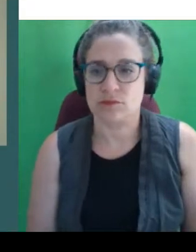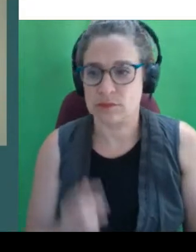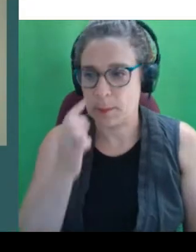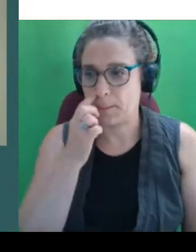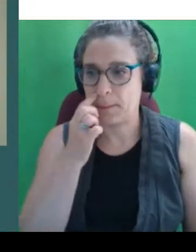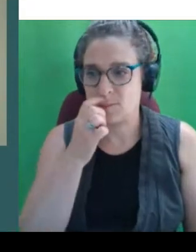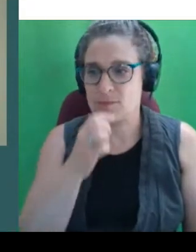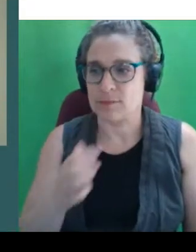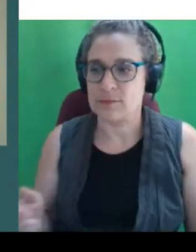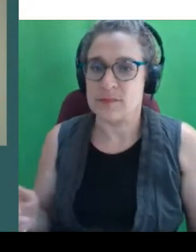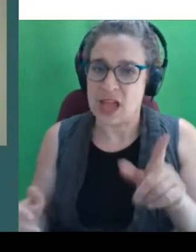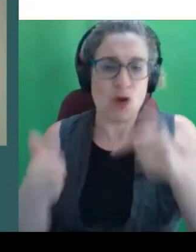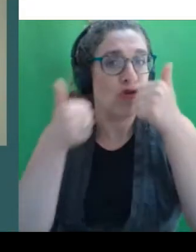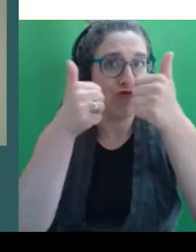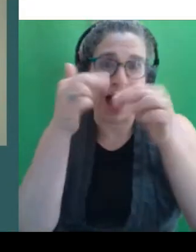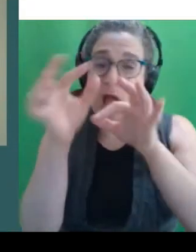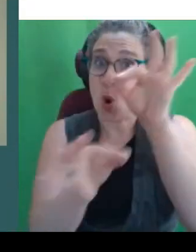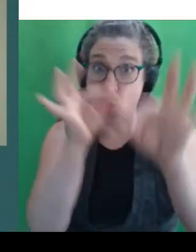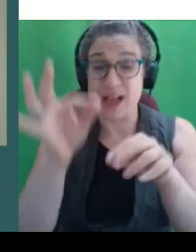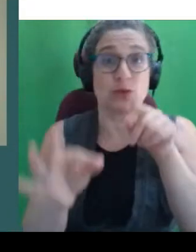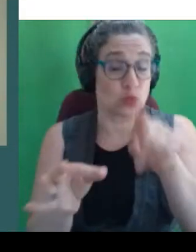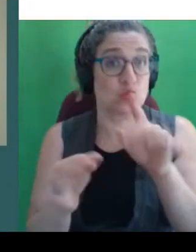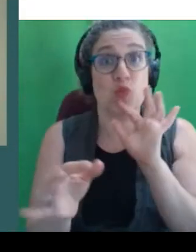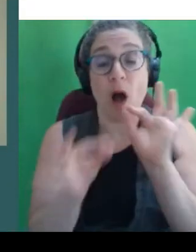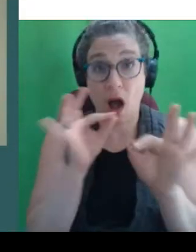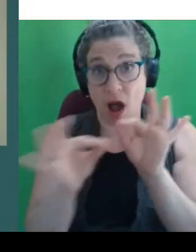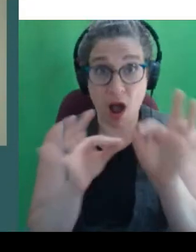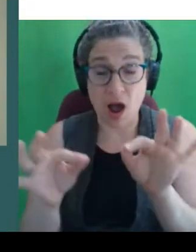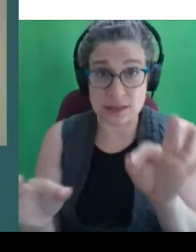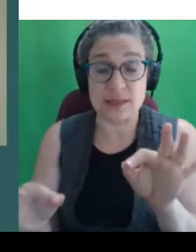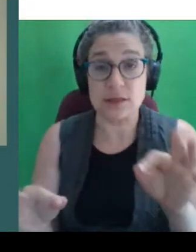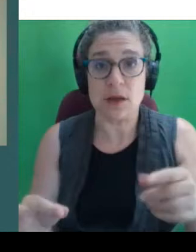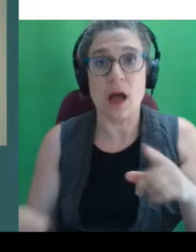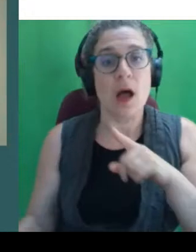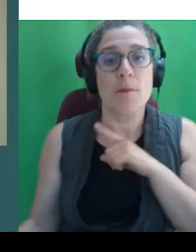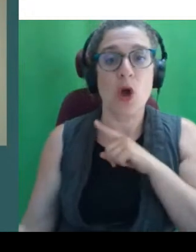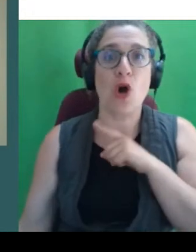great questions to ask yourself, because and